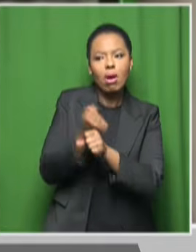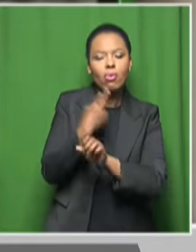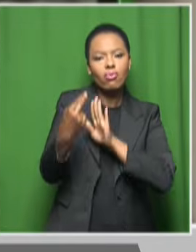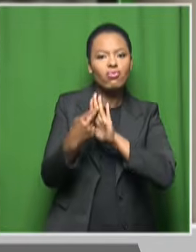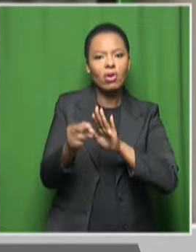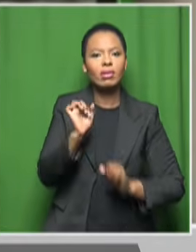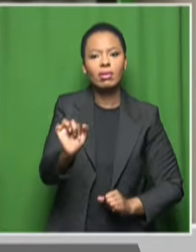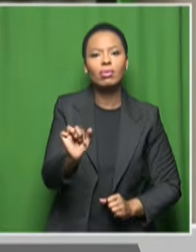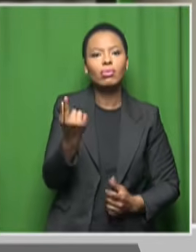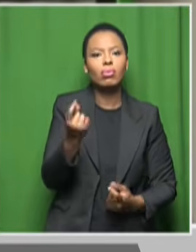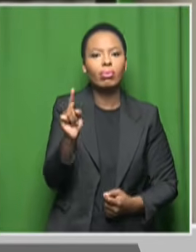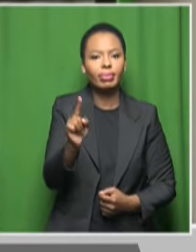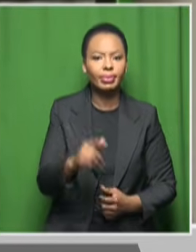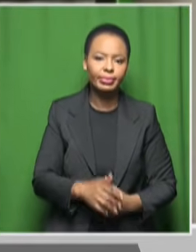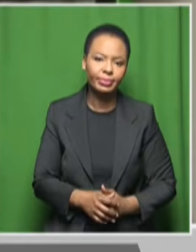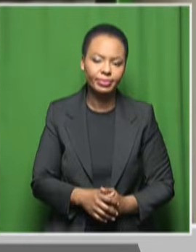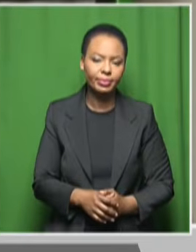deducted?